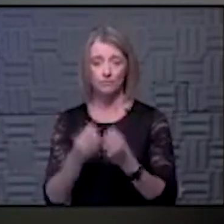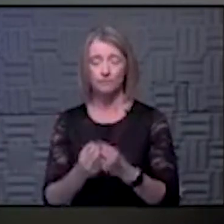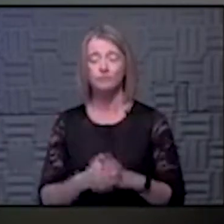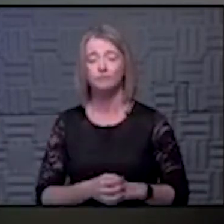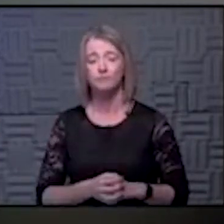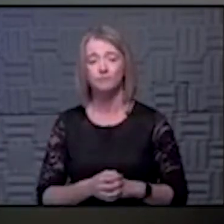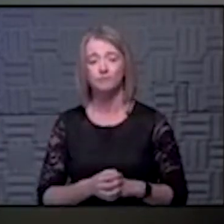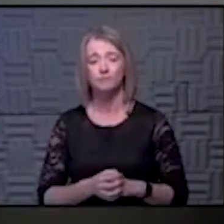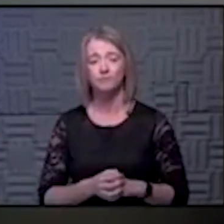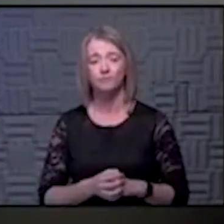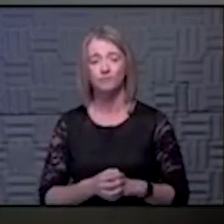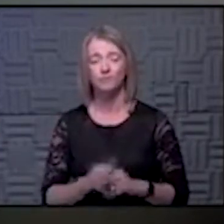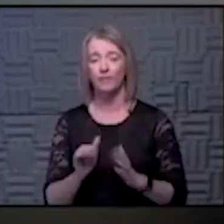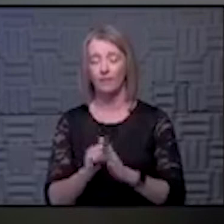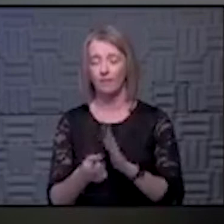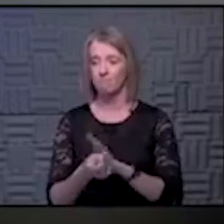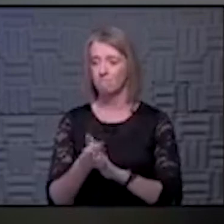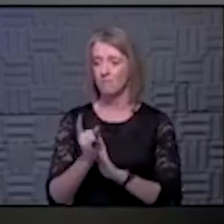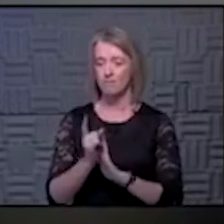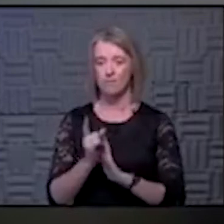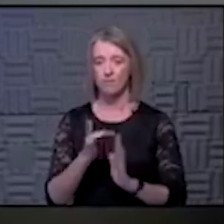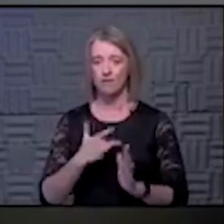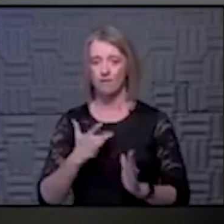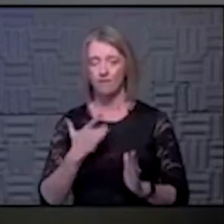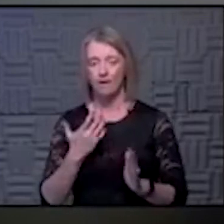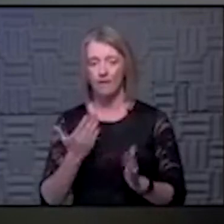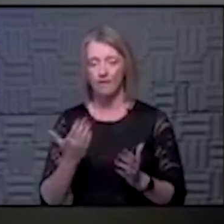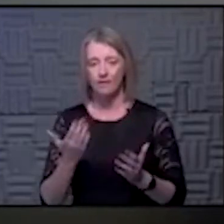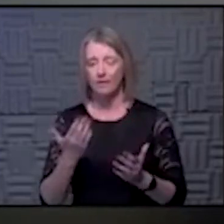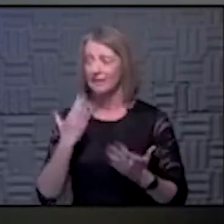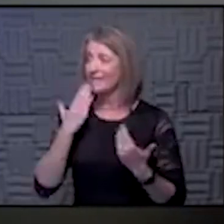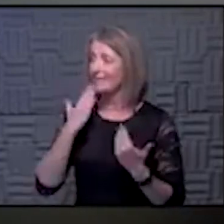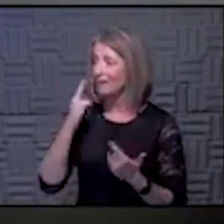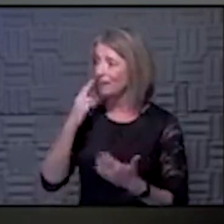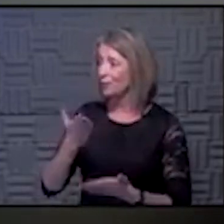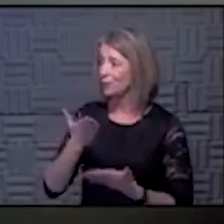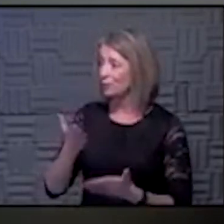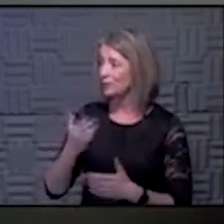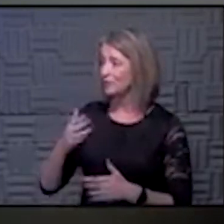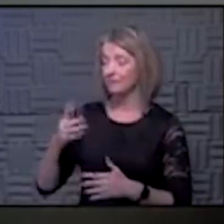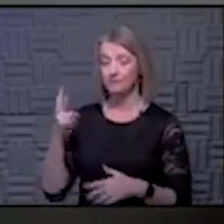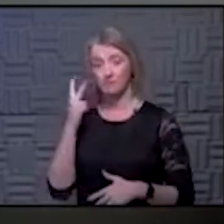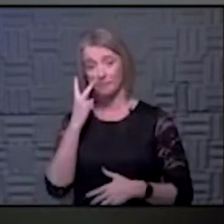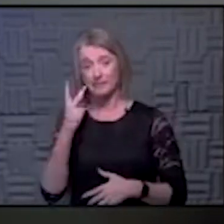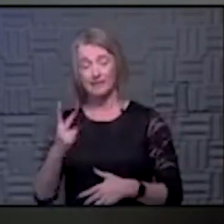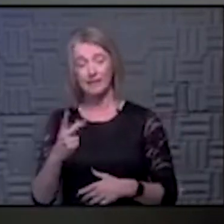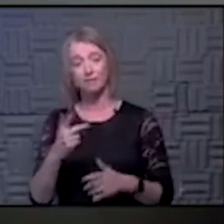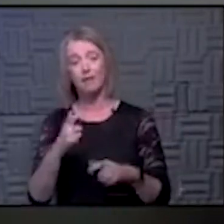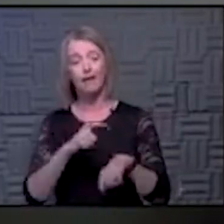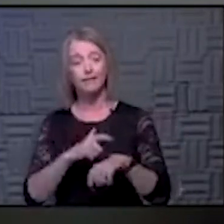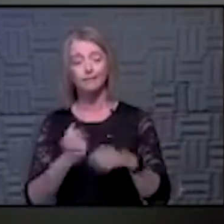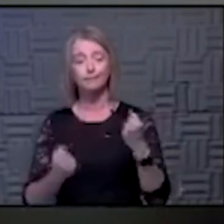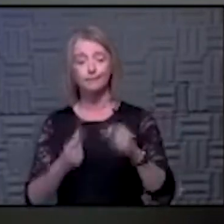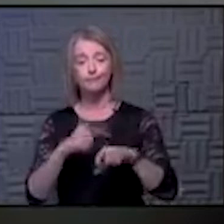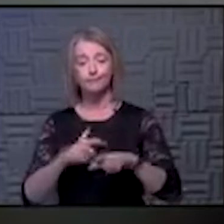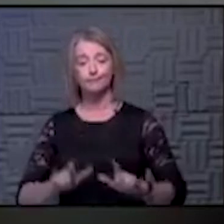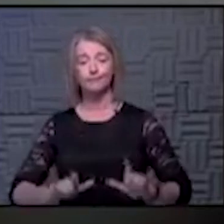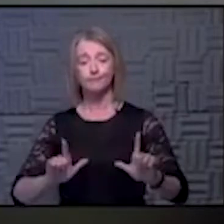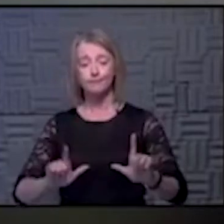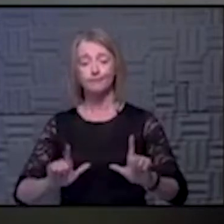was that moment where I just felt, beyond people saying thank you for your service in the parking lot when they see my license plate, that's really